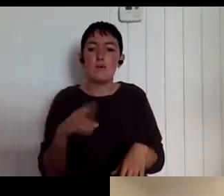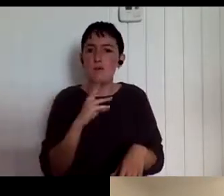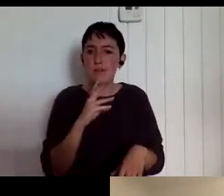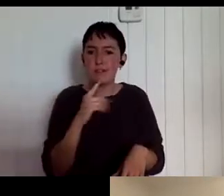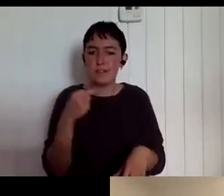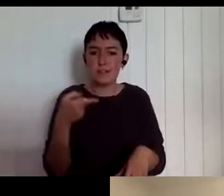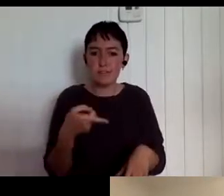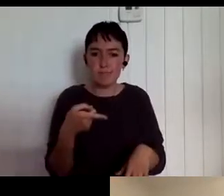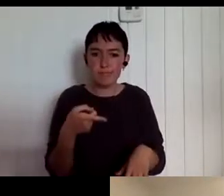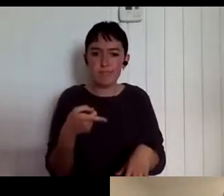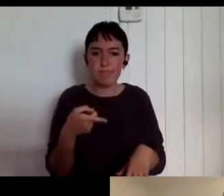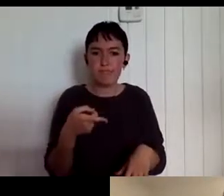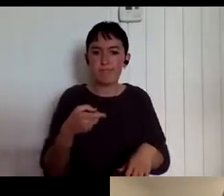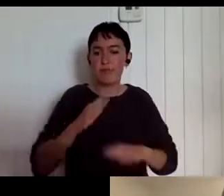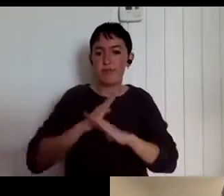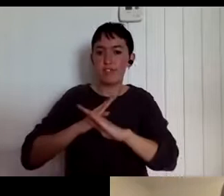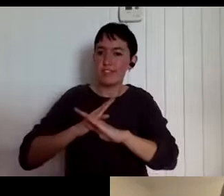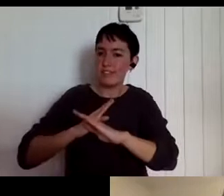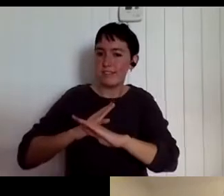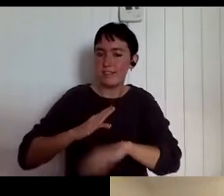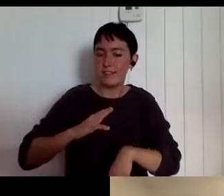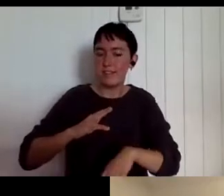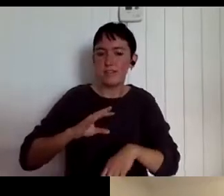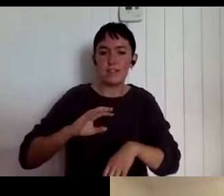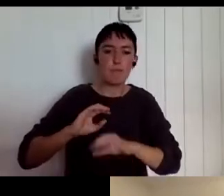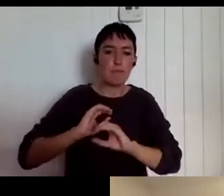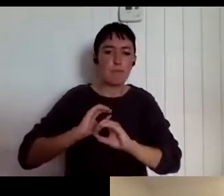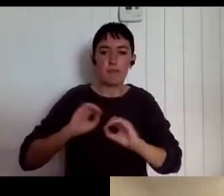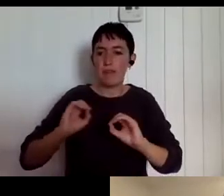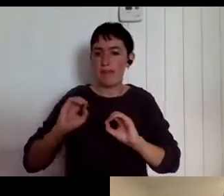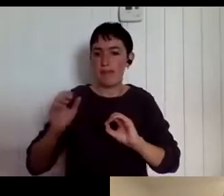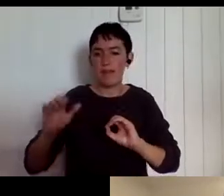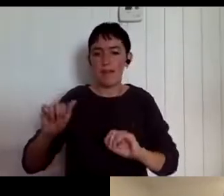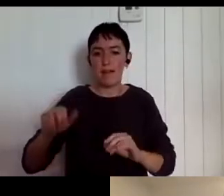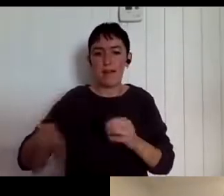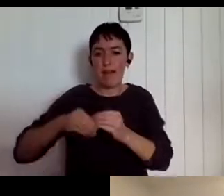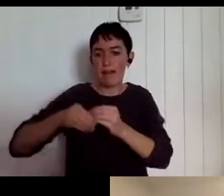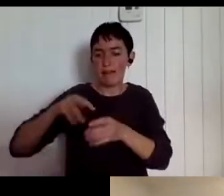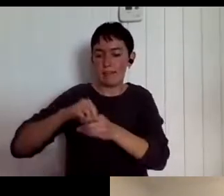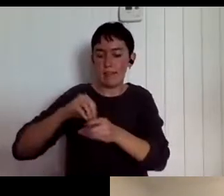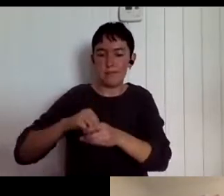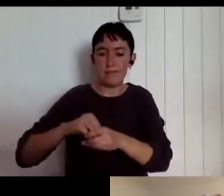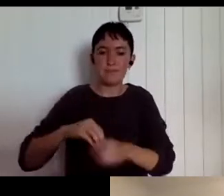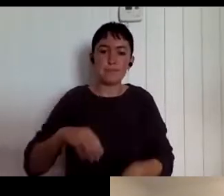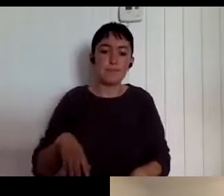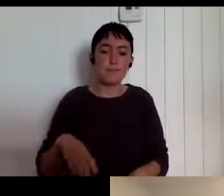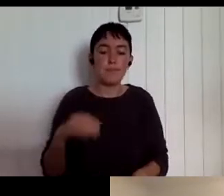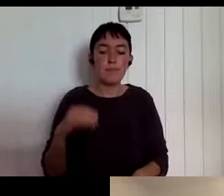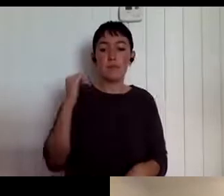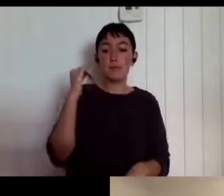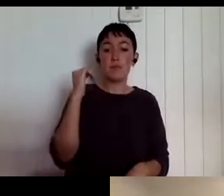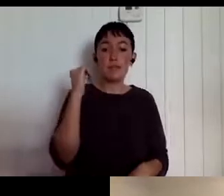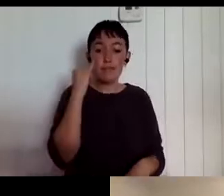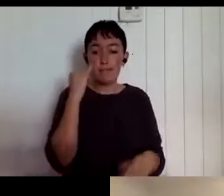Water is very resistant without anything added to it. So if you just put water, if you just put two batteries, like if you did, you just had the remote opened